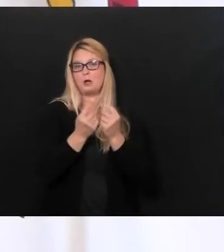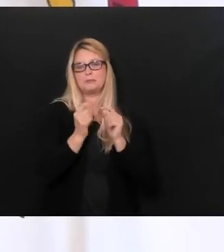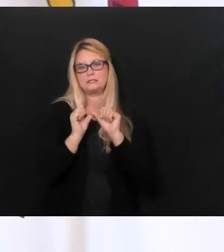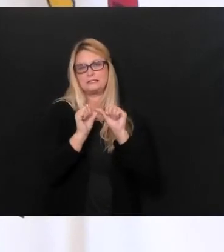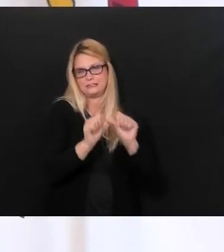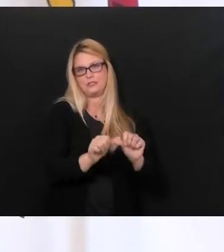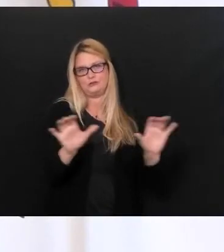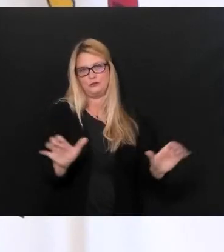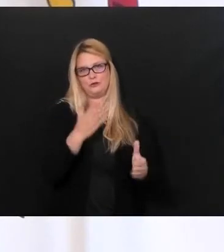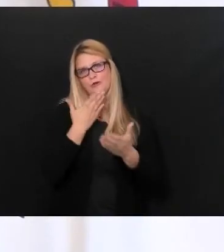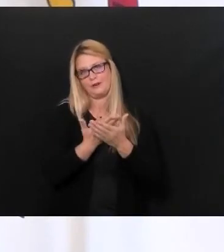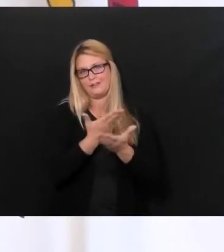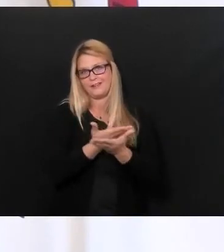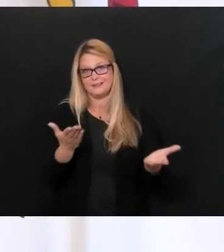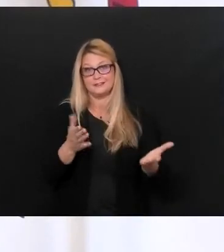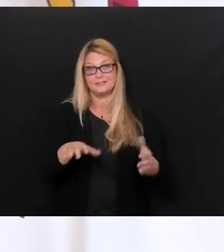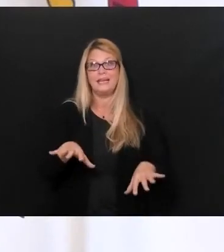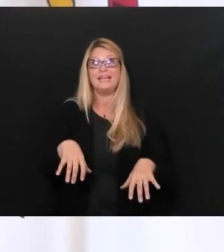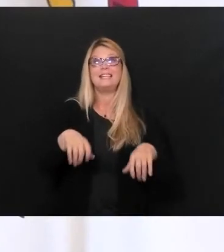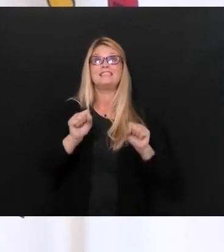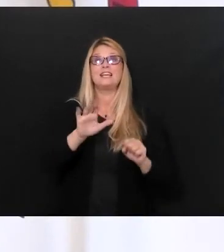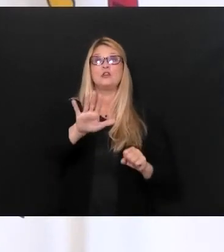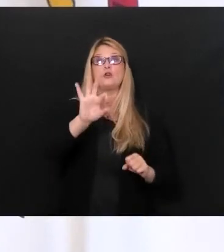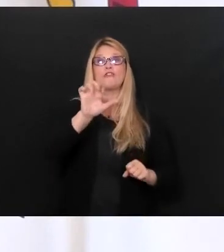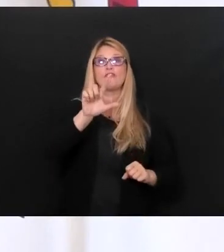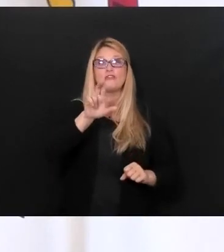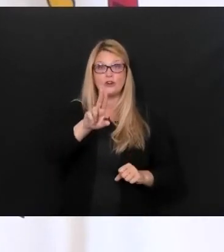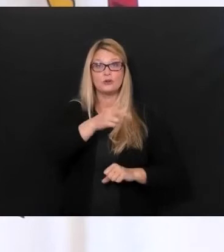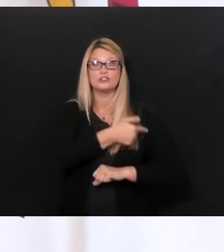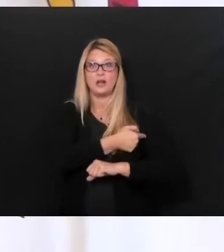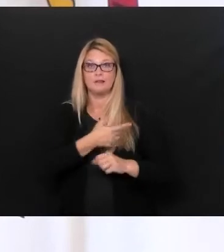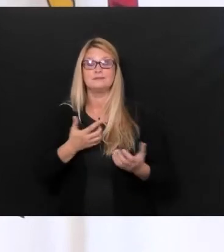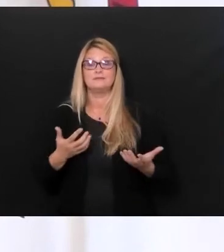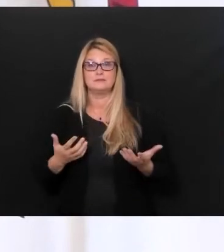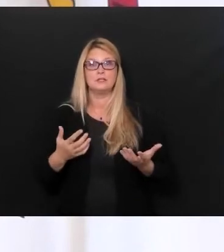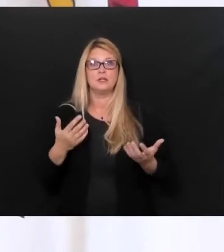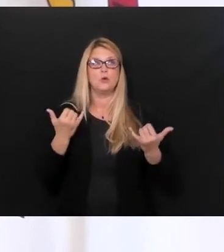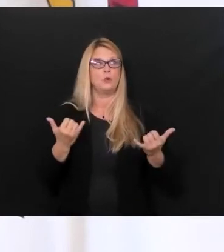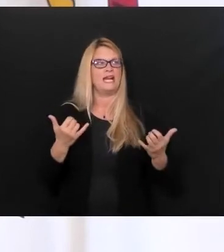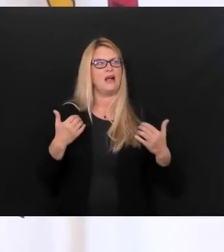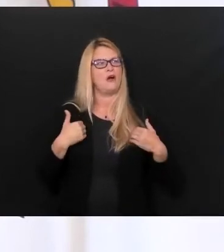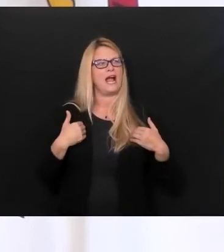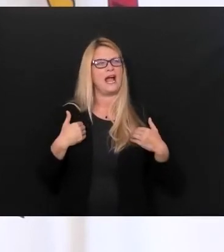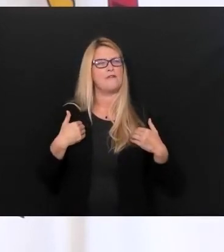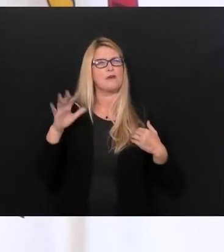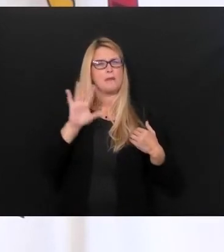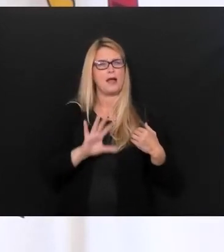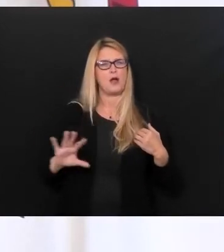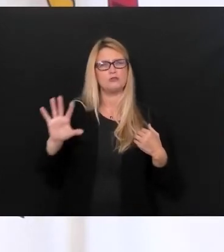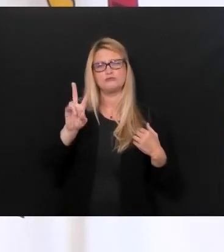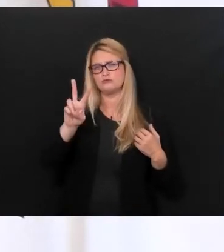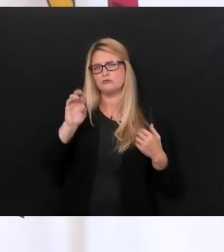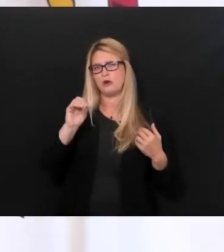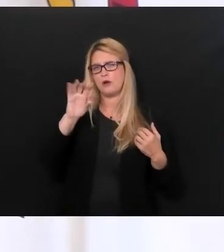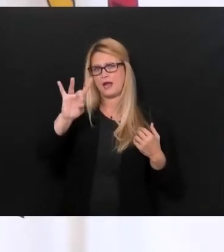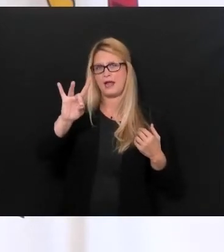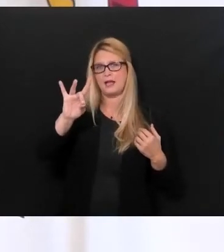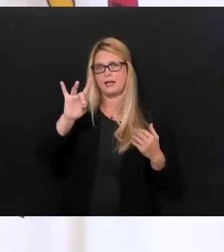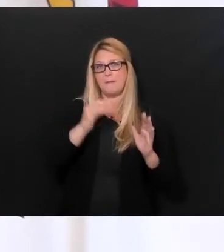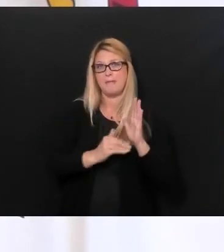stuff. Get your flu shot. We've now have out in the pipeline $208